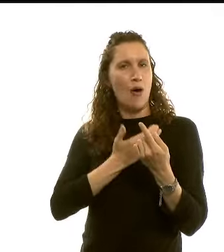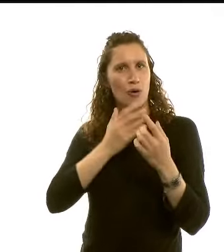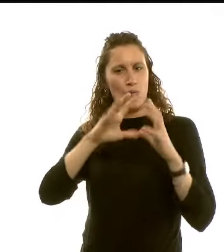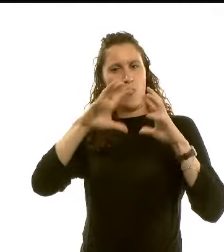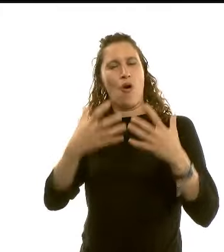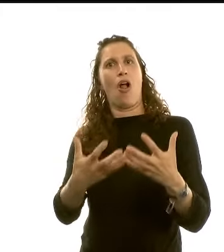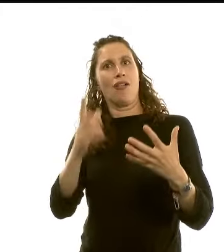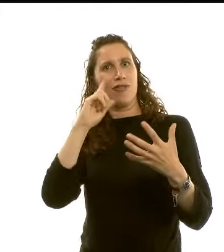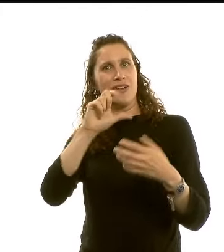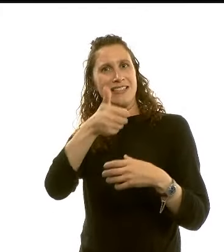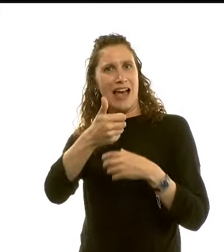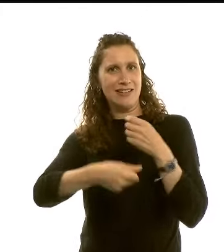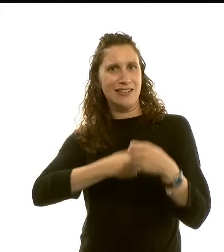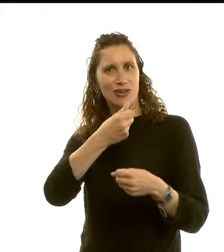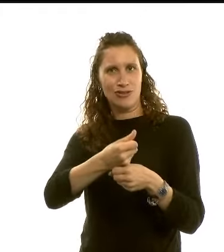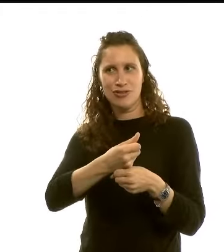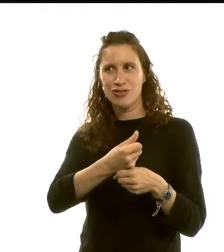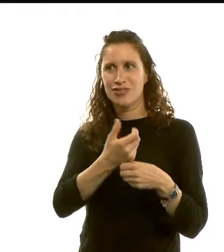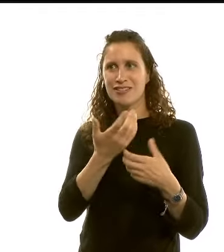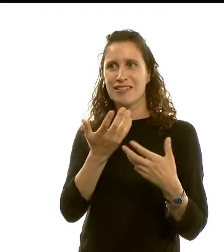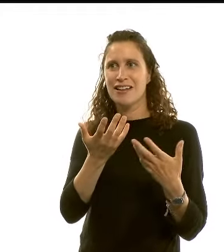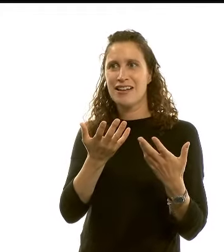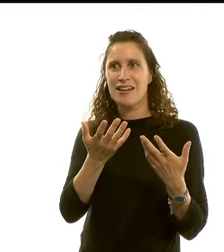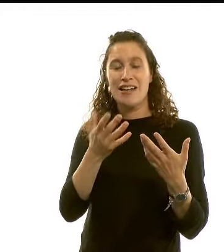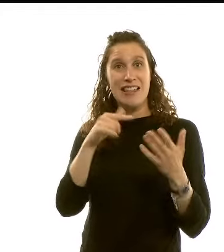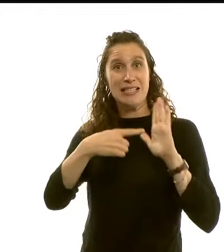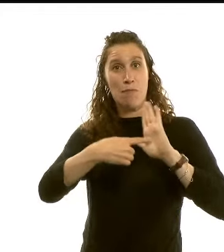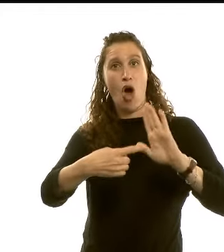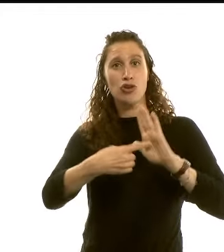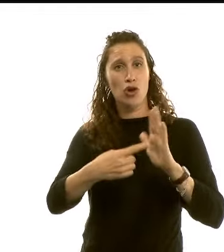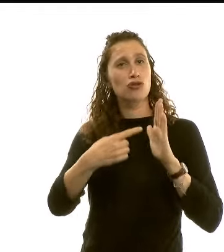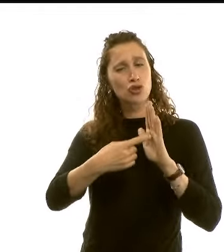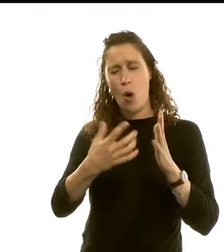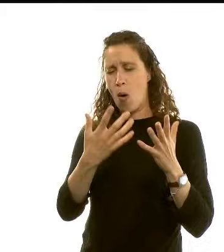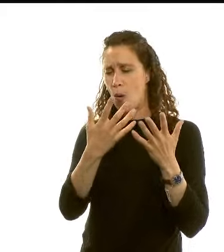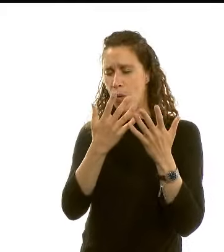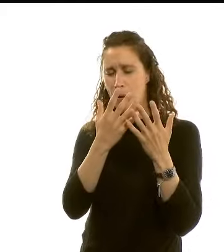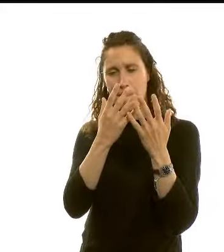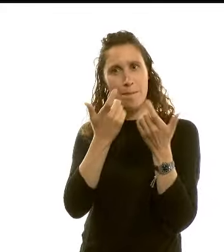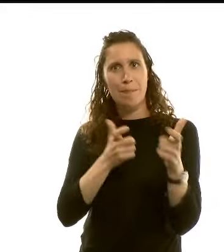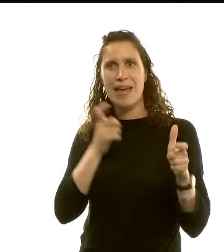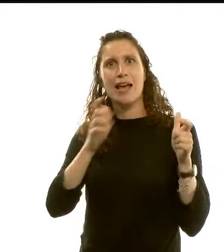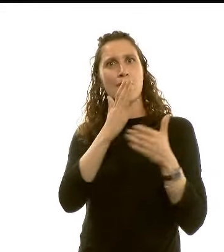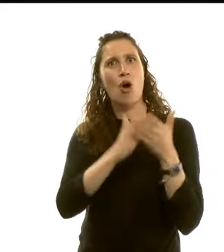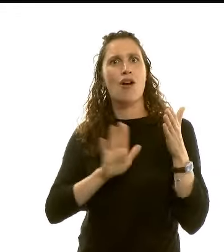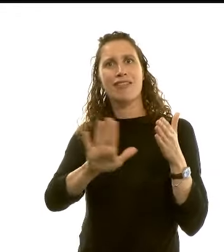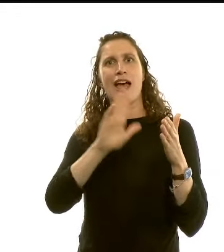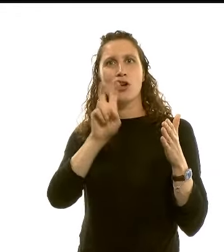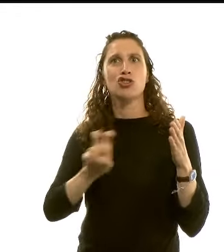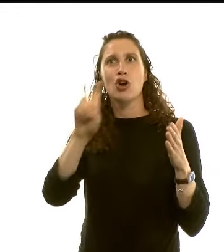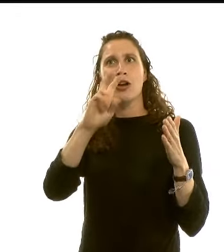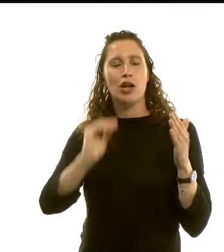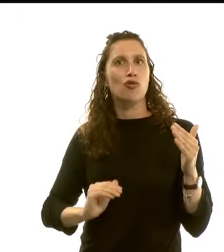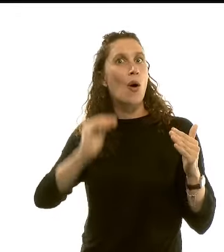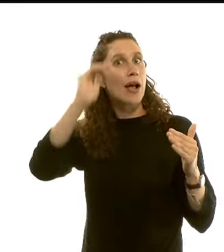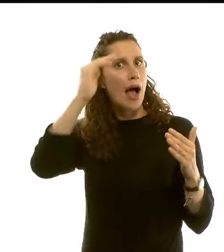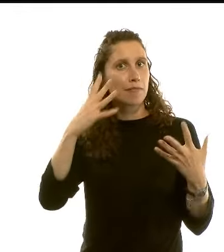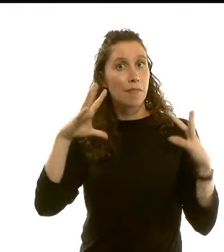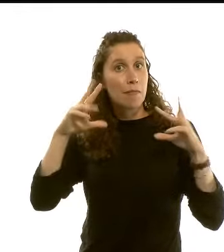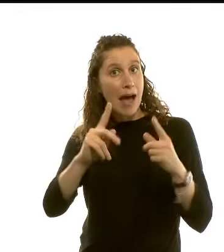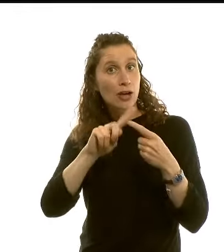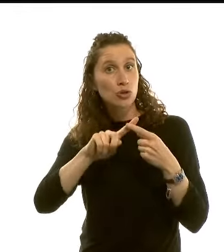for the last 10 years. And these models really represent a significant part of their journey and growing up. So do they come back to